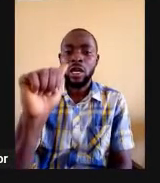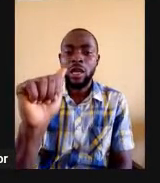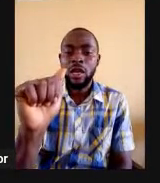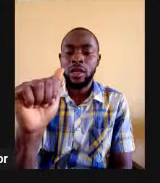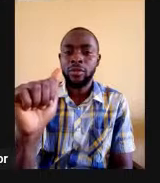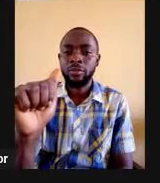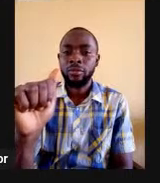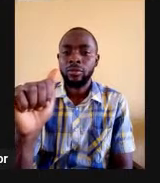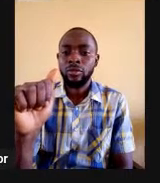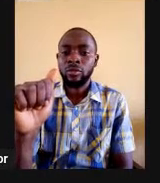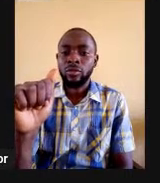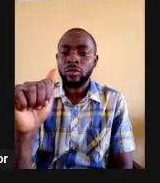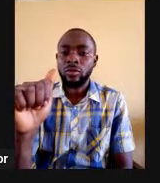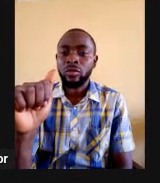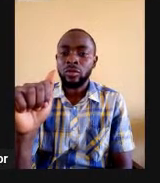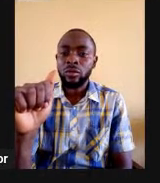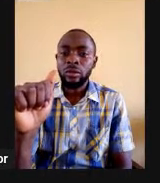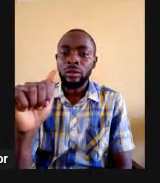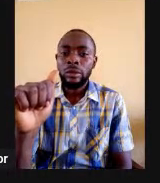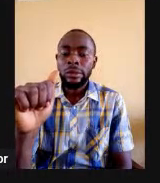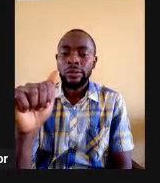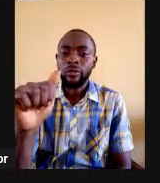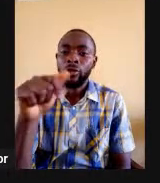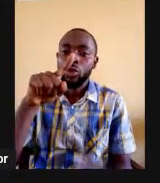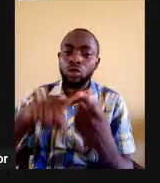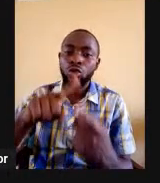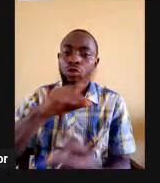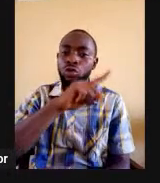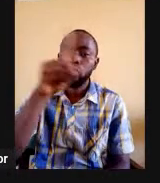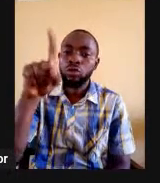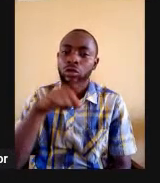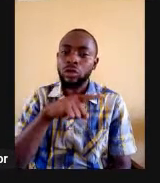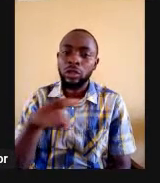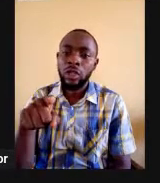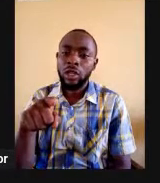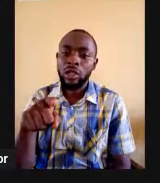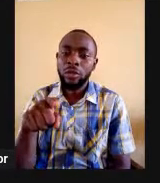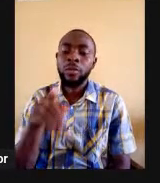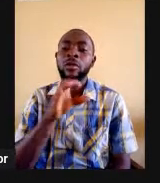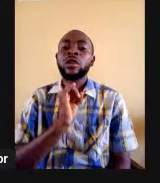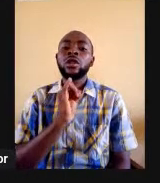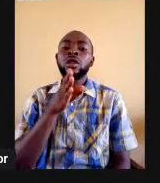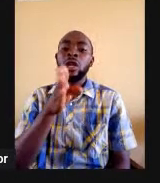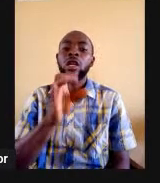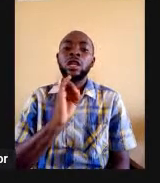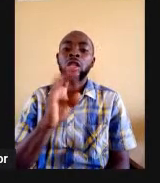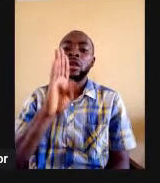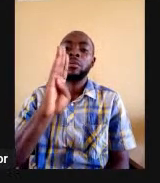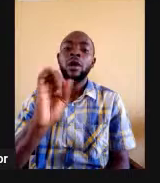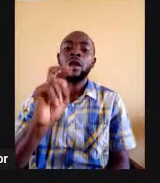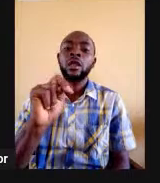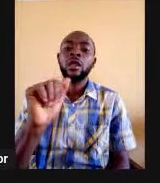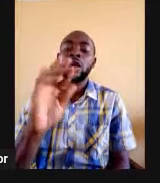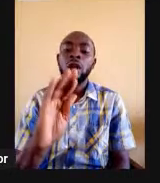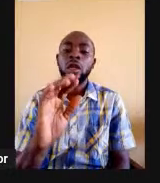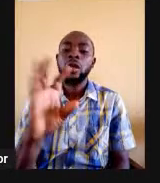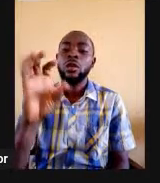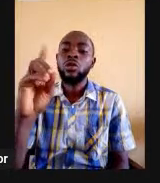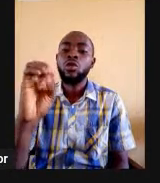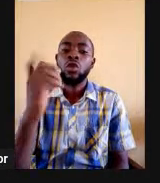so starting from A to Z, there's a binary code for that. Starting from A to Z.